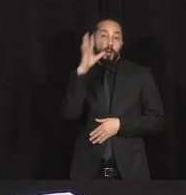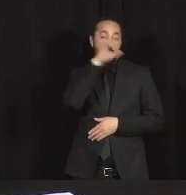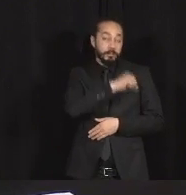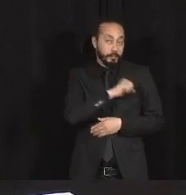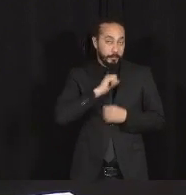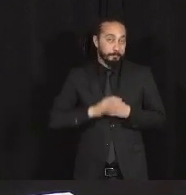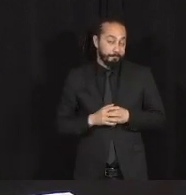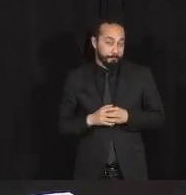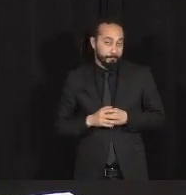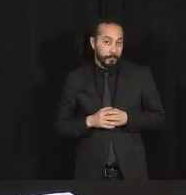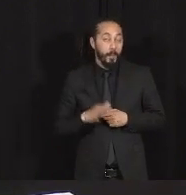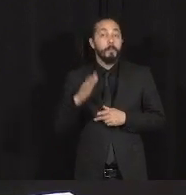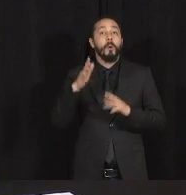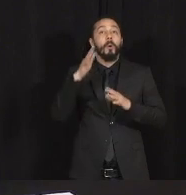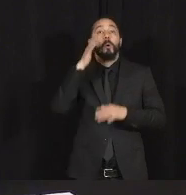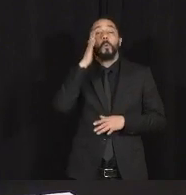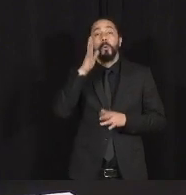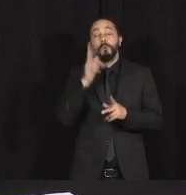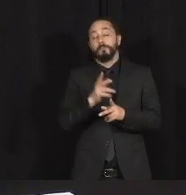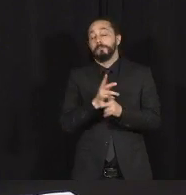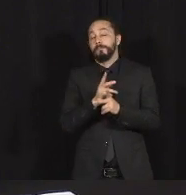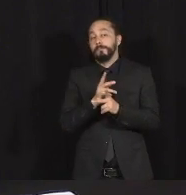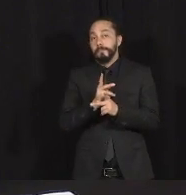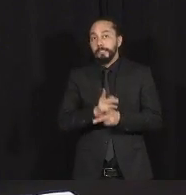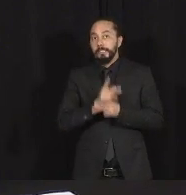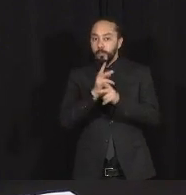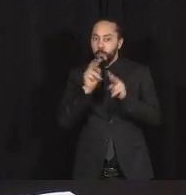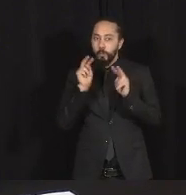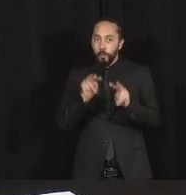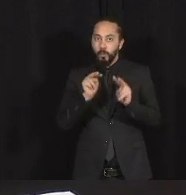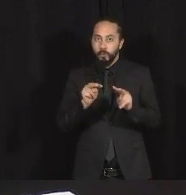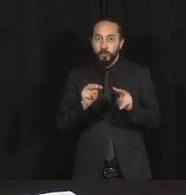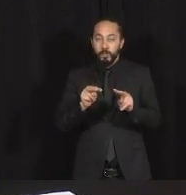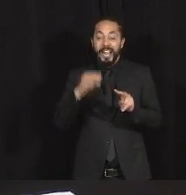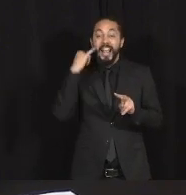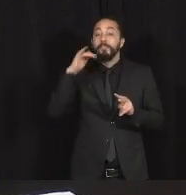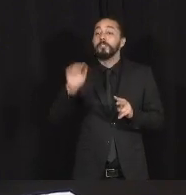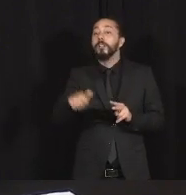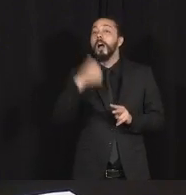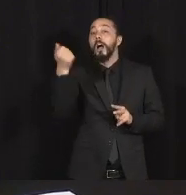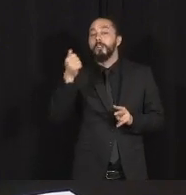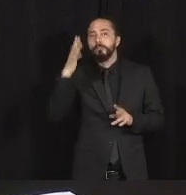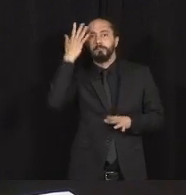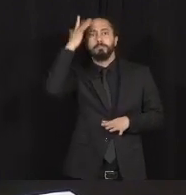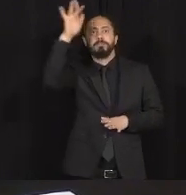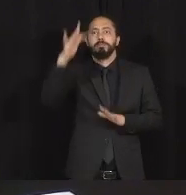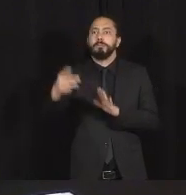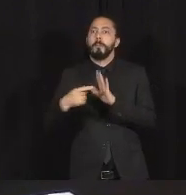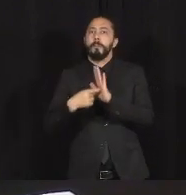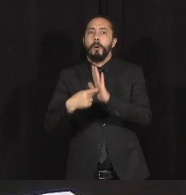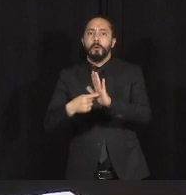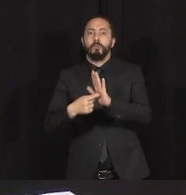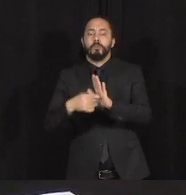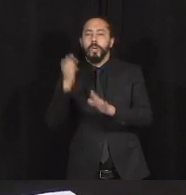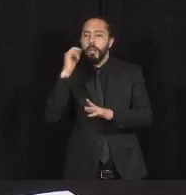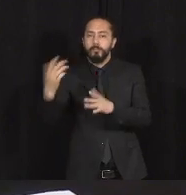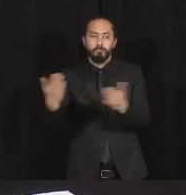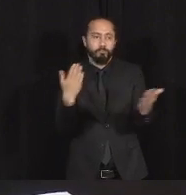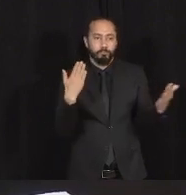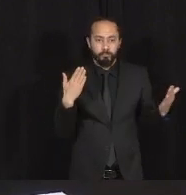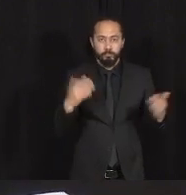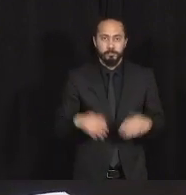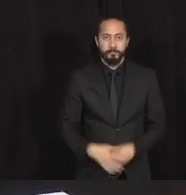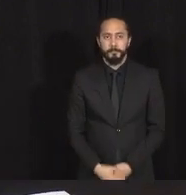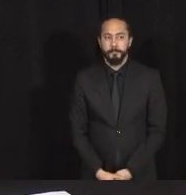for sophisticated emerging models as we move forward with this epidemic. Okay, we'll move